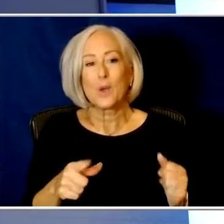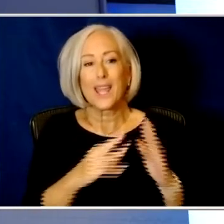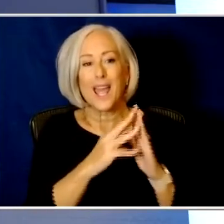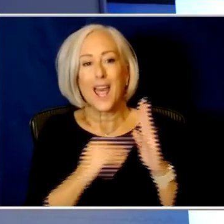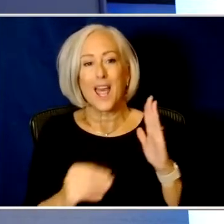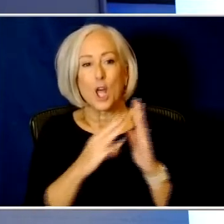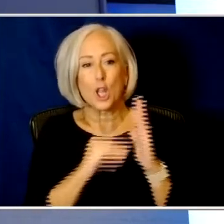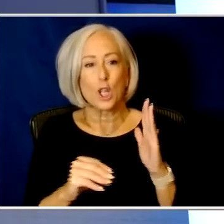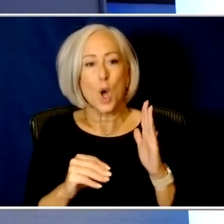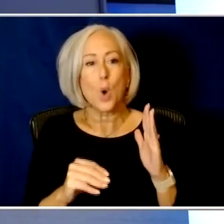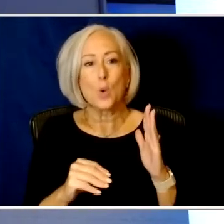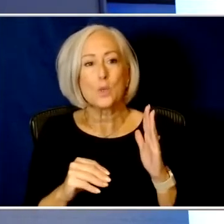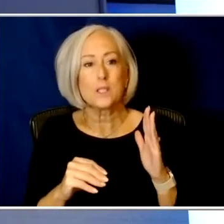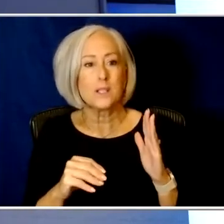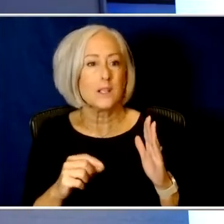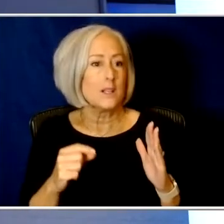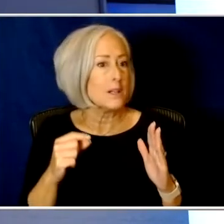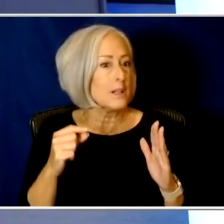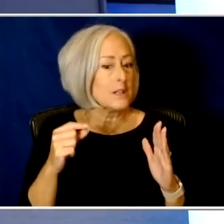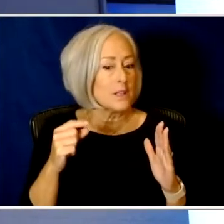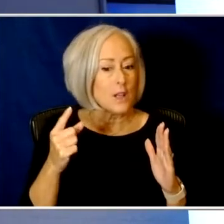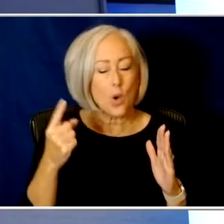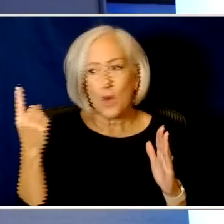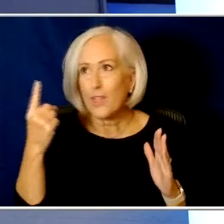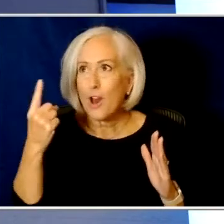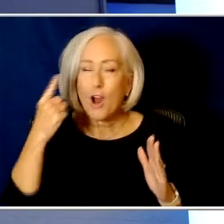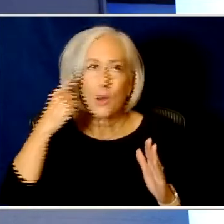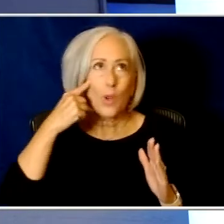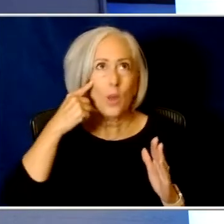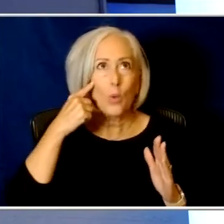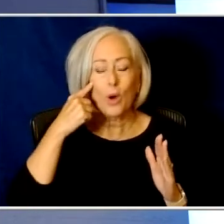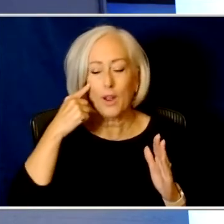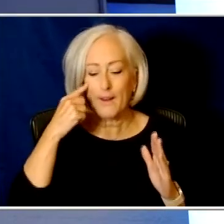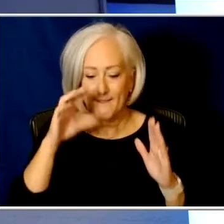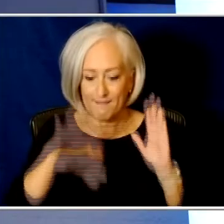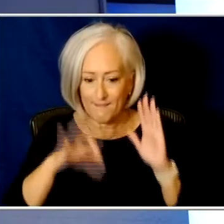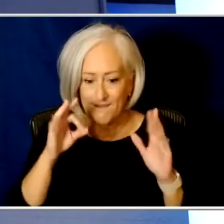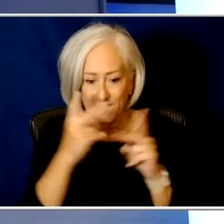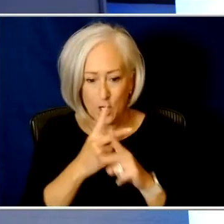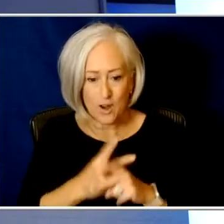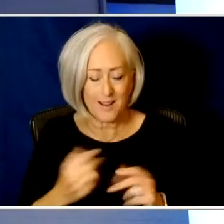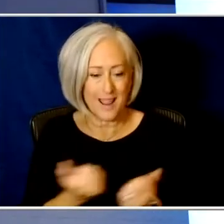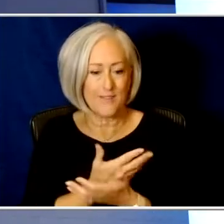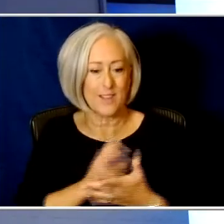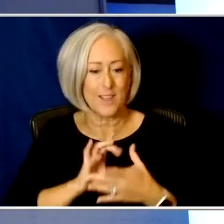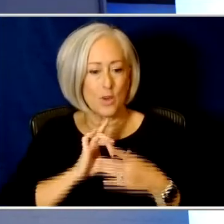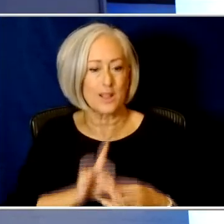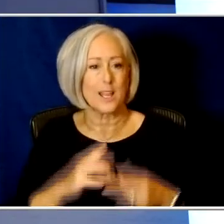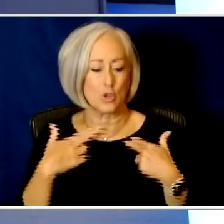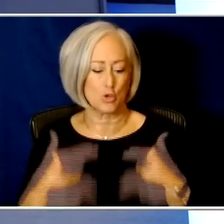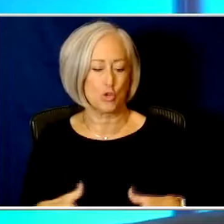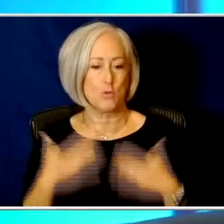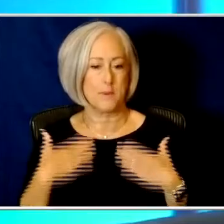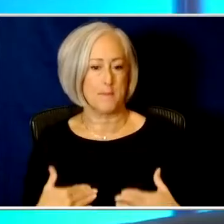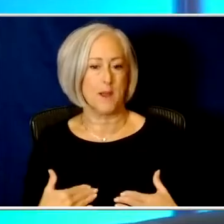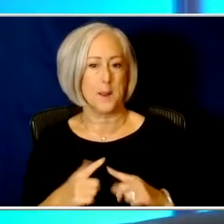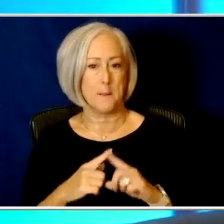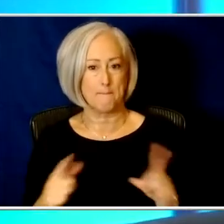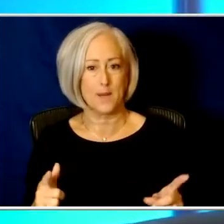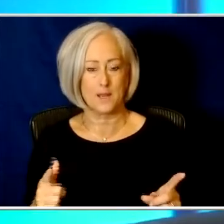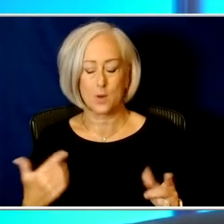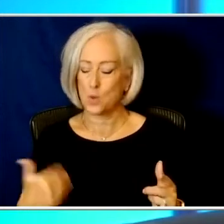to a certain standard of care, whereas the other patient may not respond as well. And so understanding that tumor, understanding the